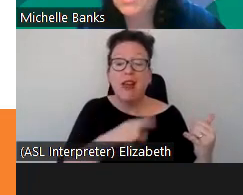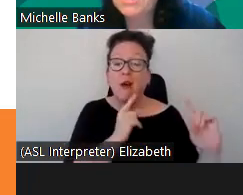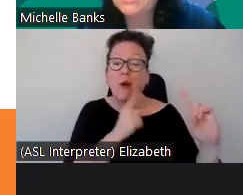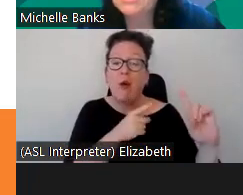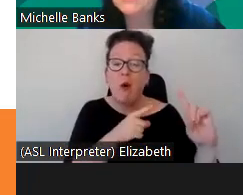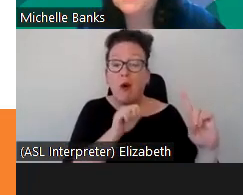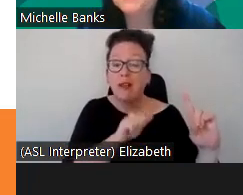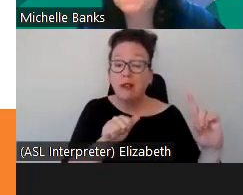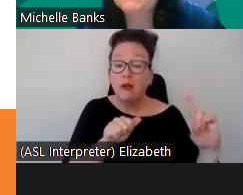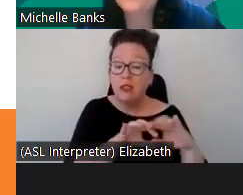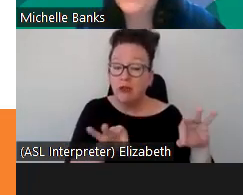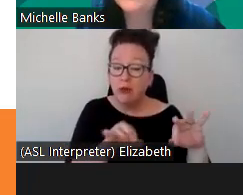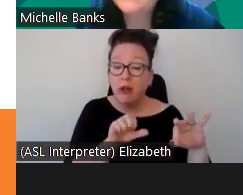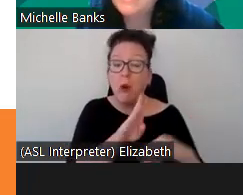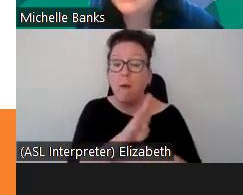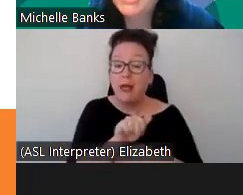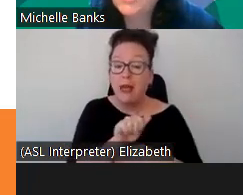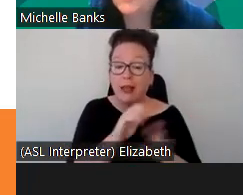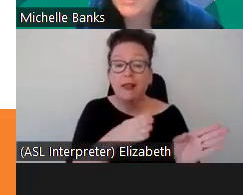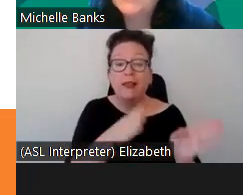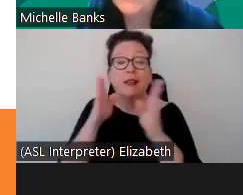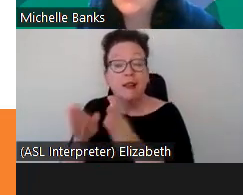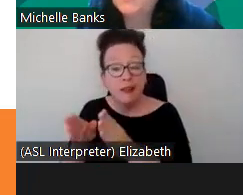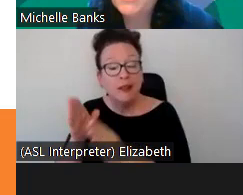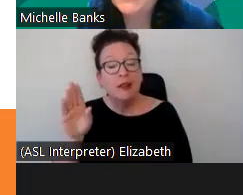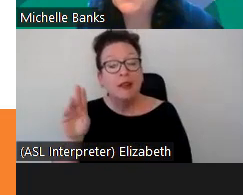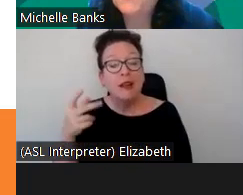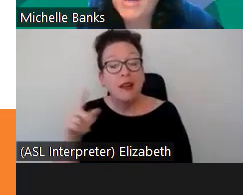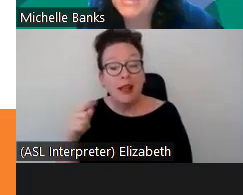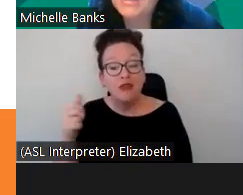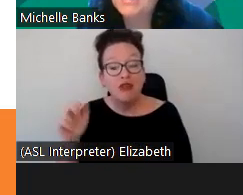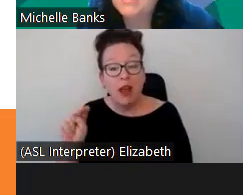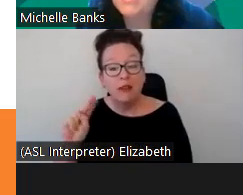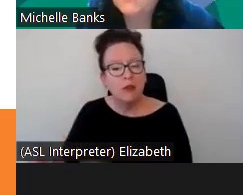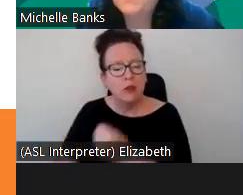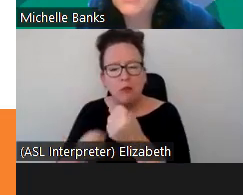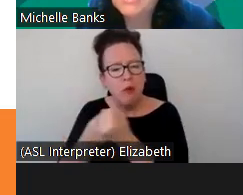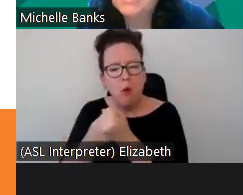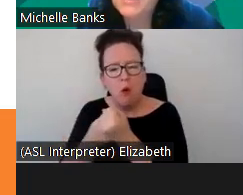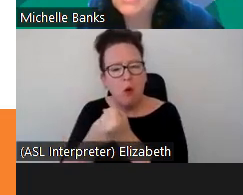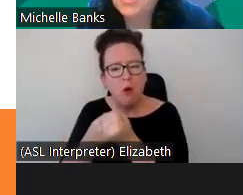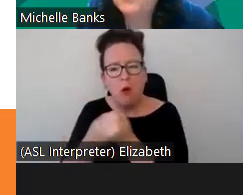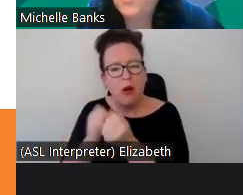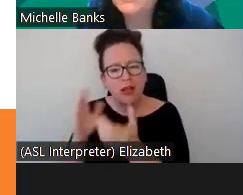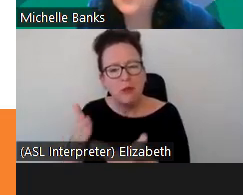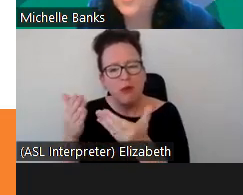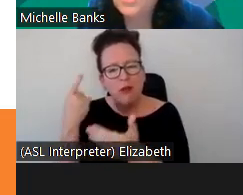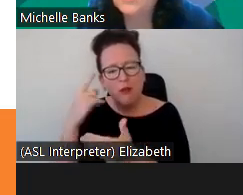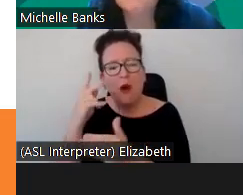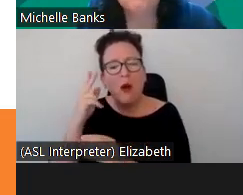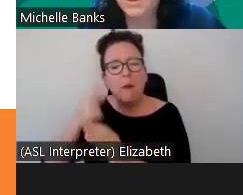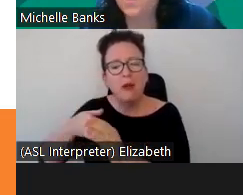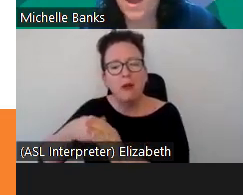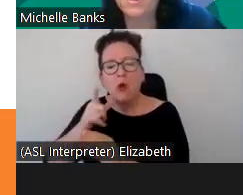bachelor's degrees. Whereas in NextGen Careers, support is provided for participants who want to